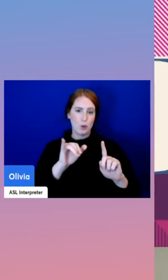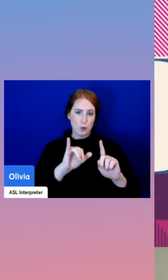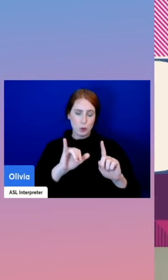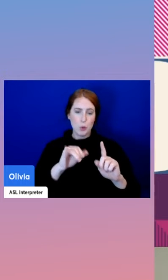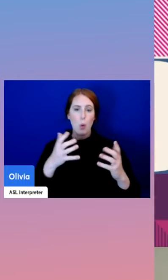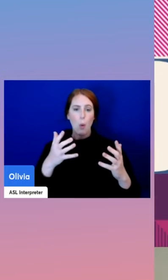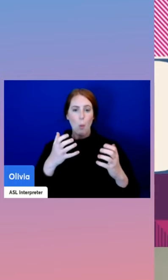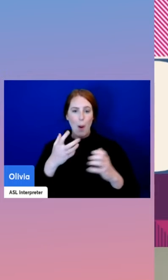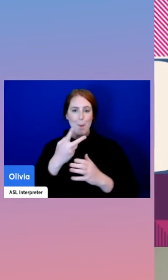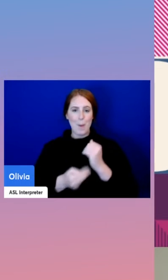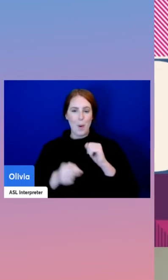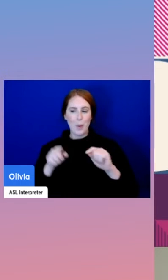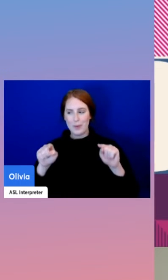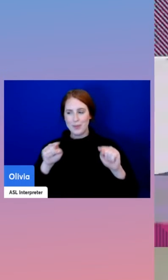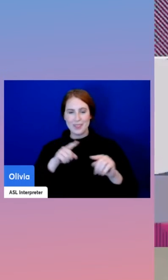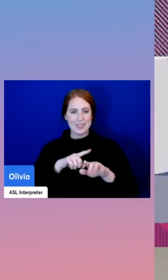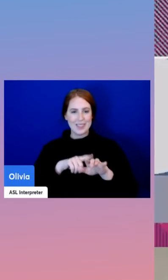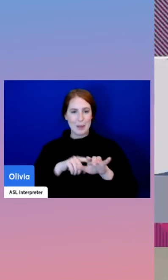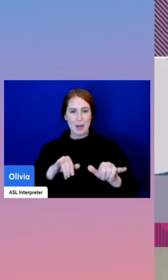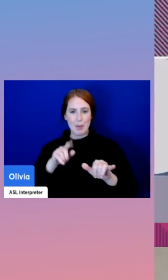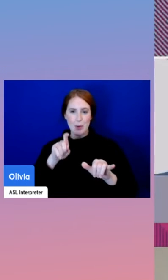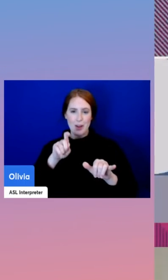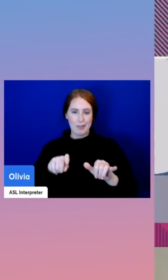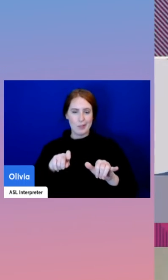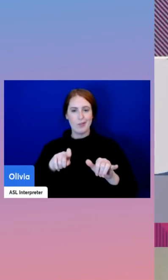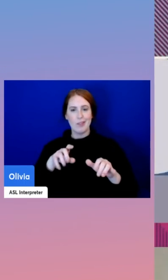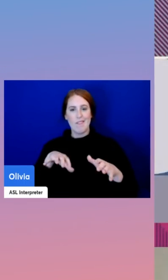find the cut in the middle essentially.